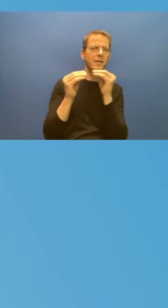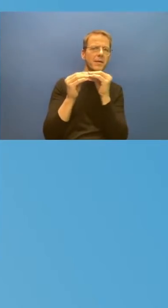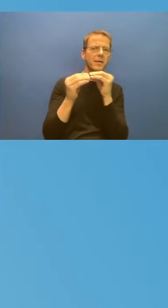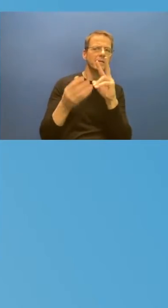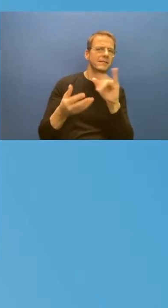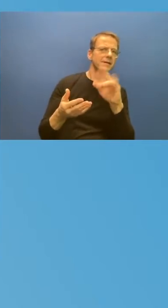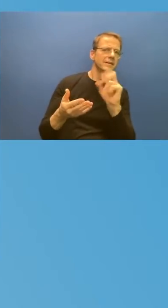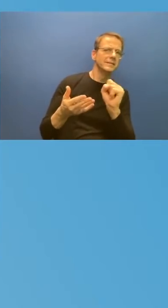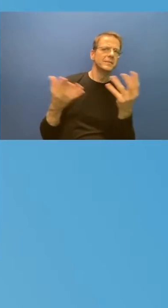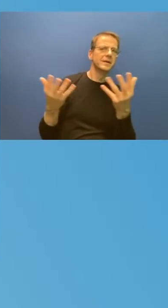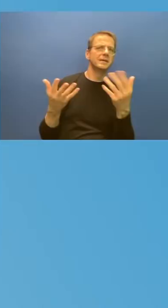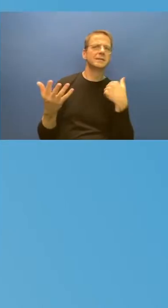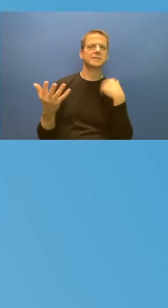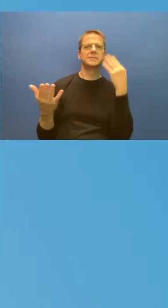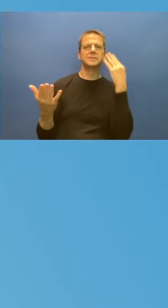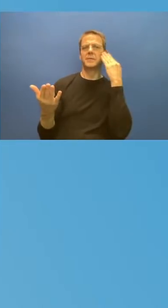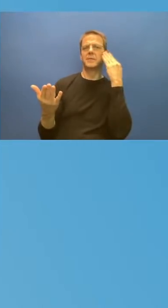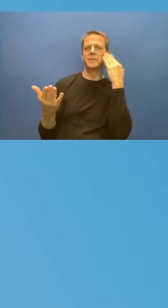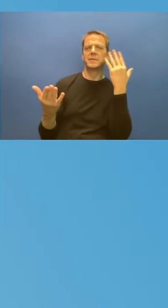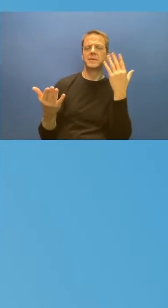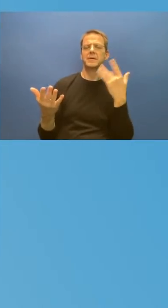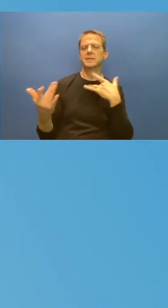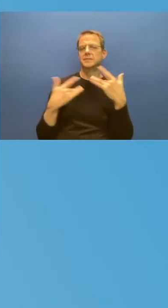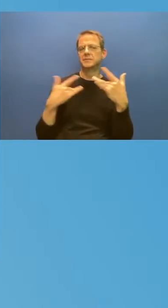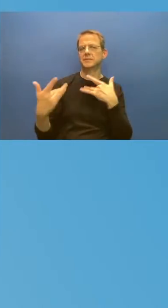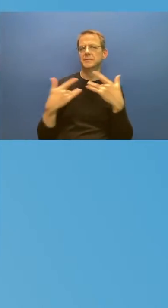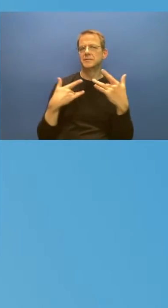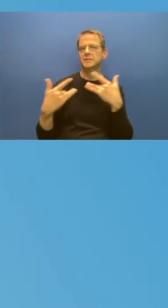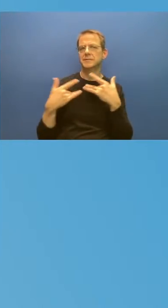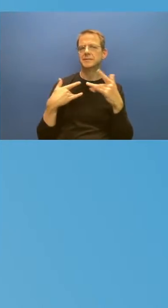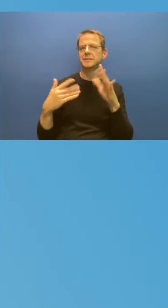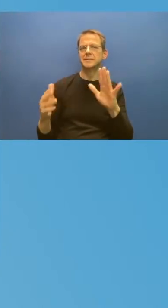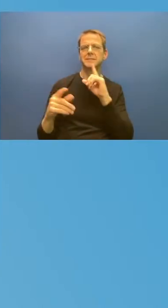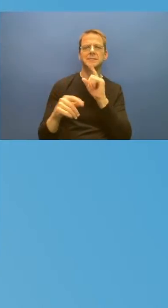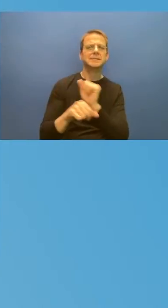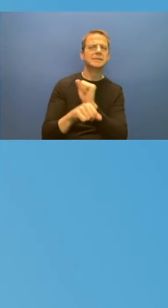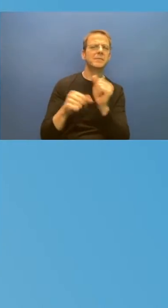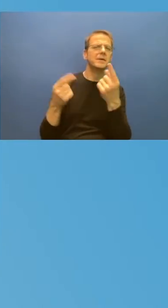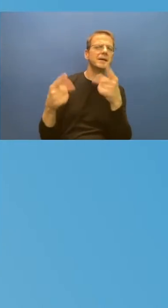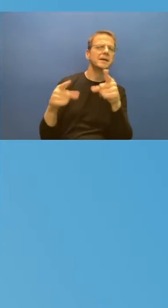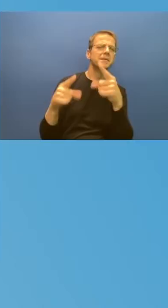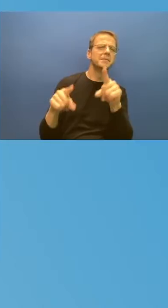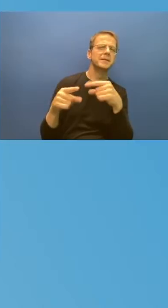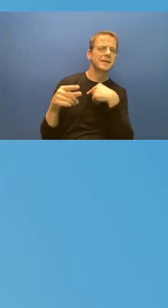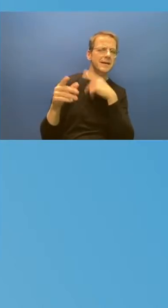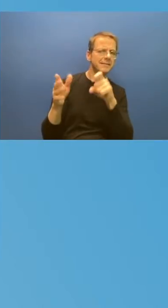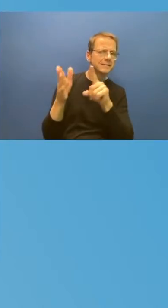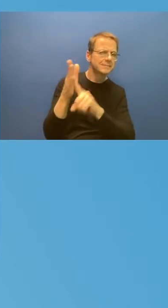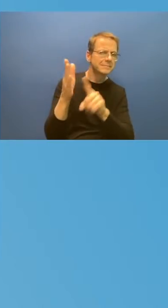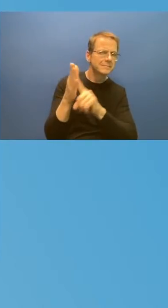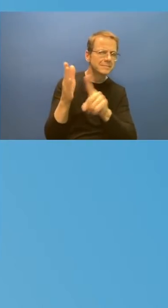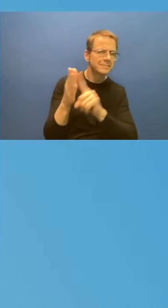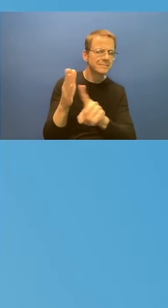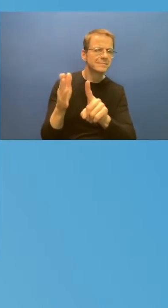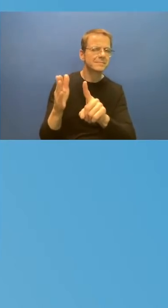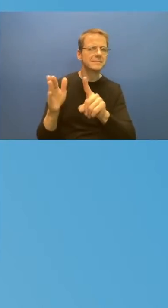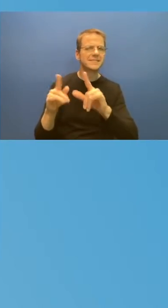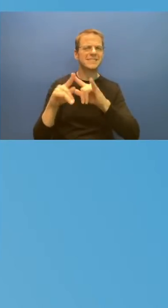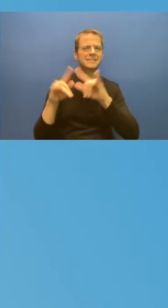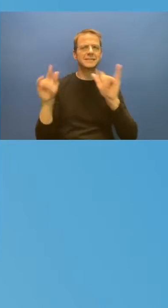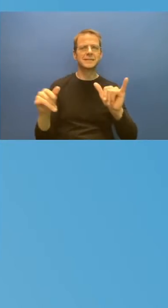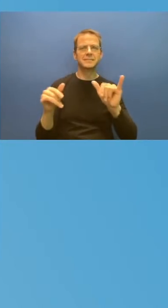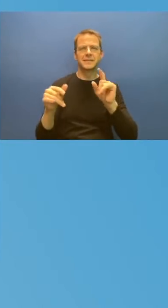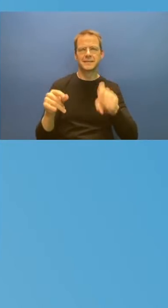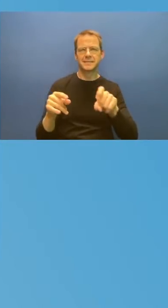in the meantime, let's apply the precautionary principle. And I think we have, as a society, consistently failed in applying